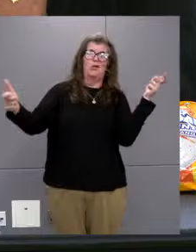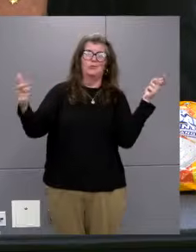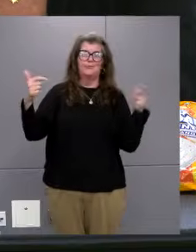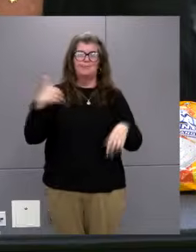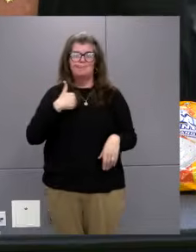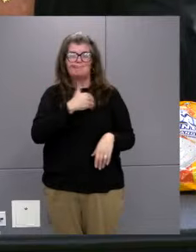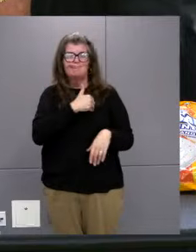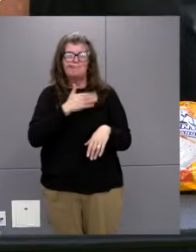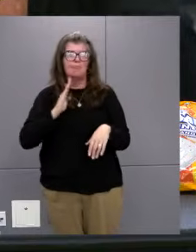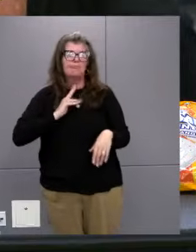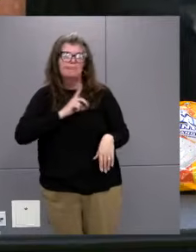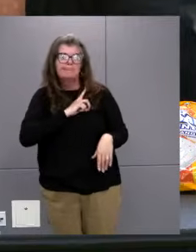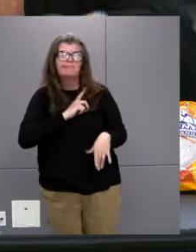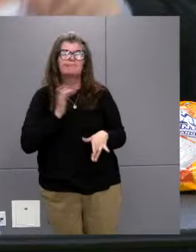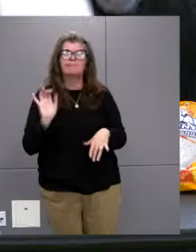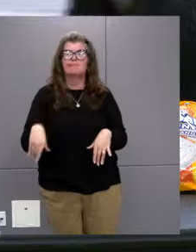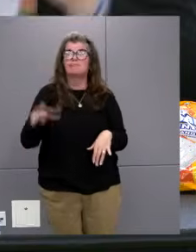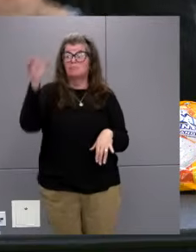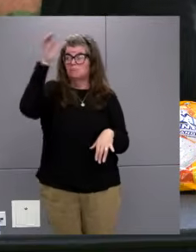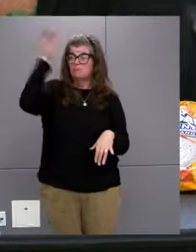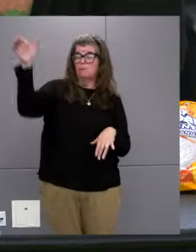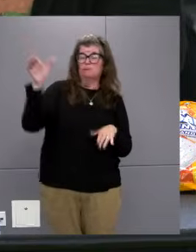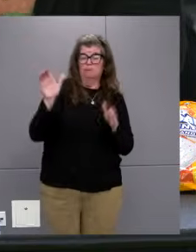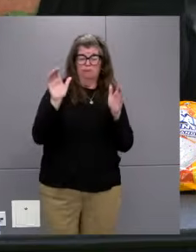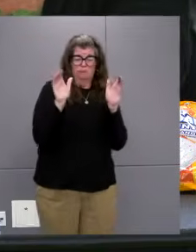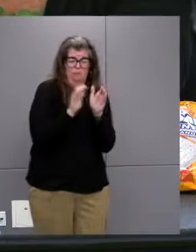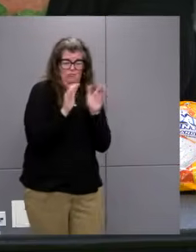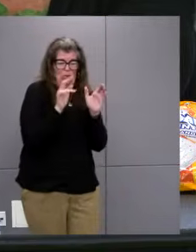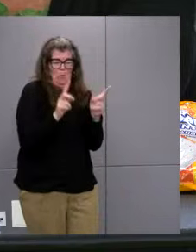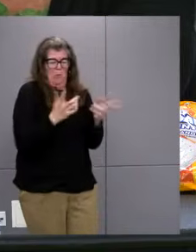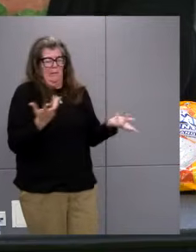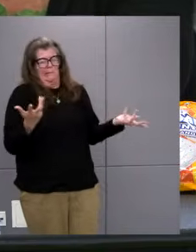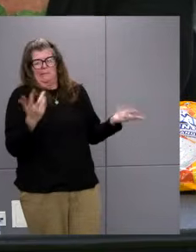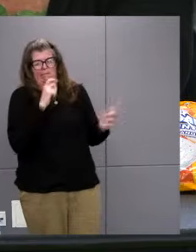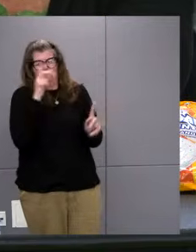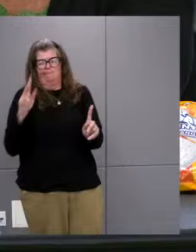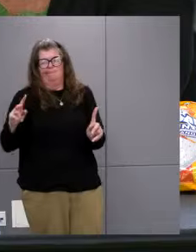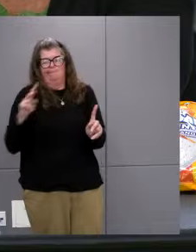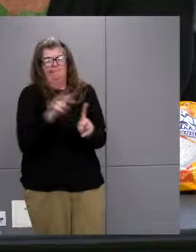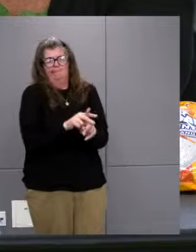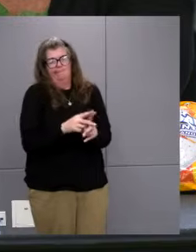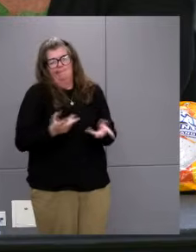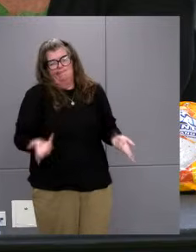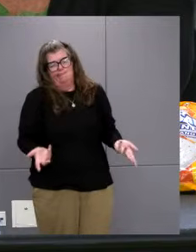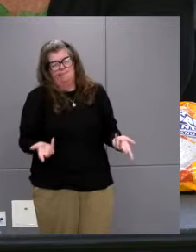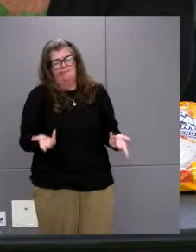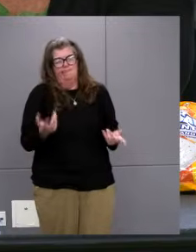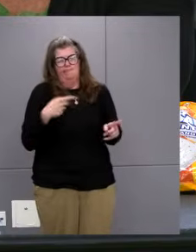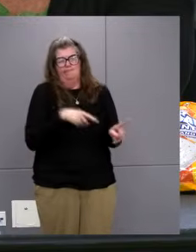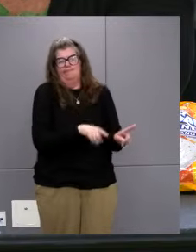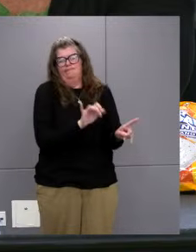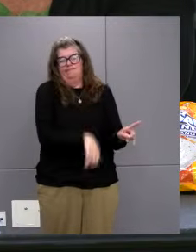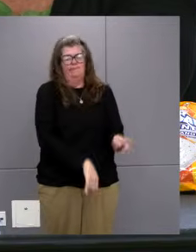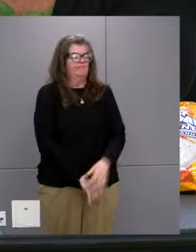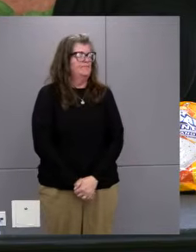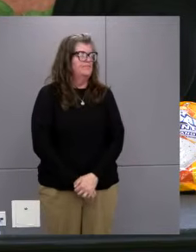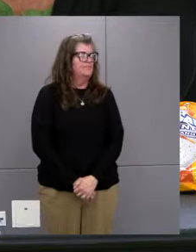was the concept of a small board did not come into play in any way, shape, or form during those.